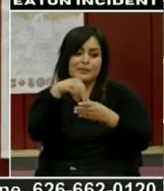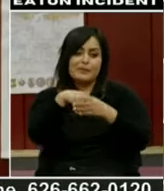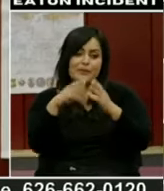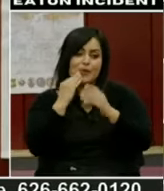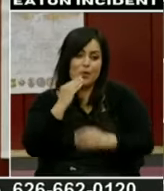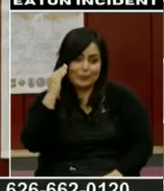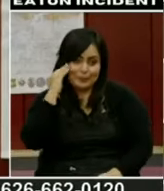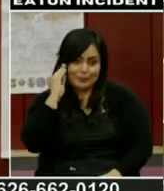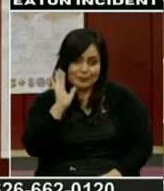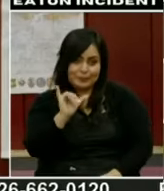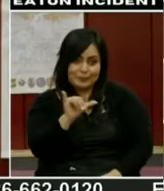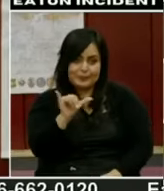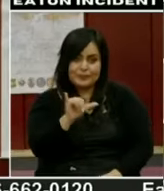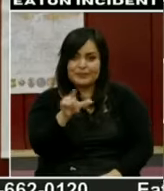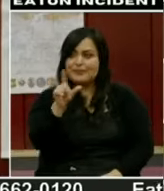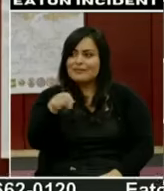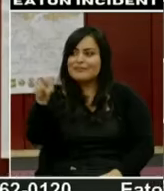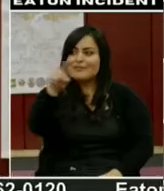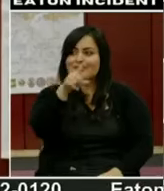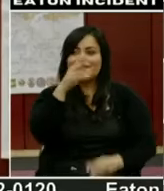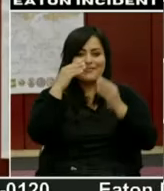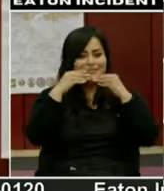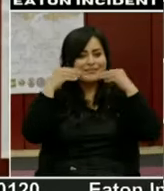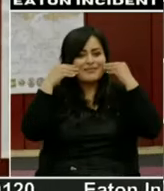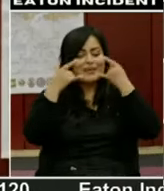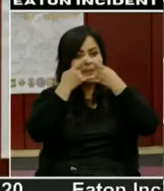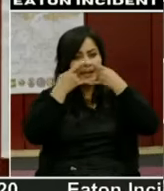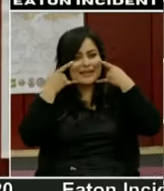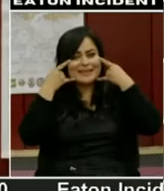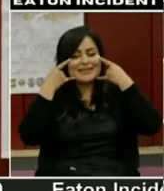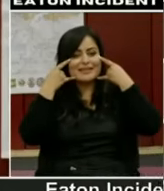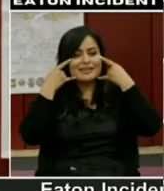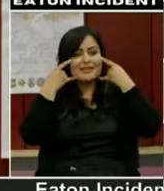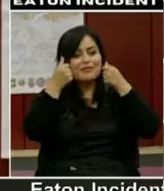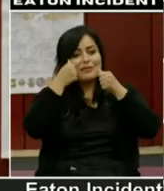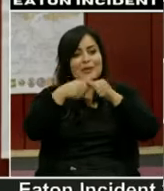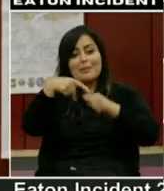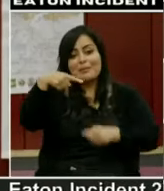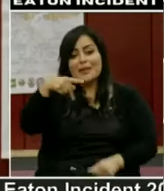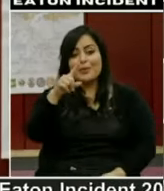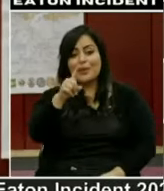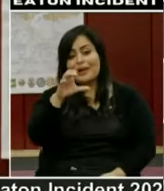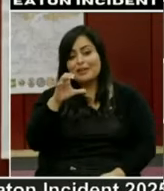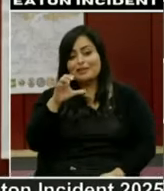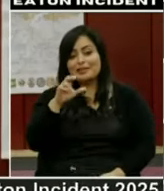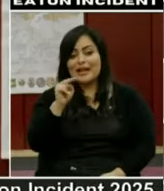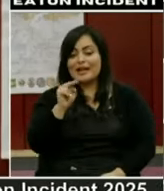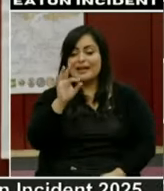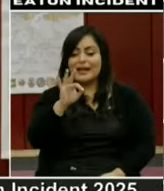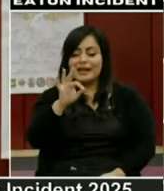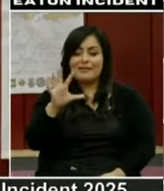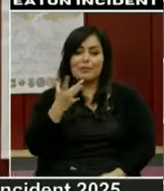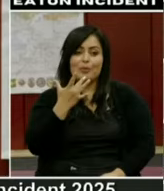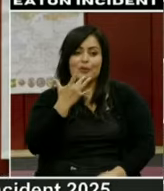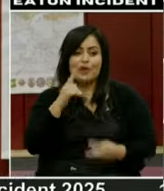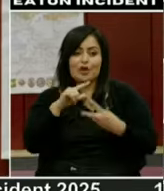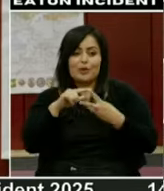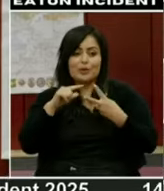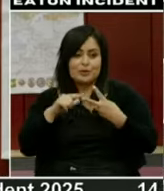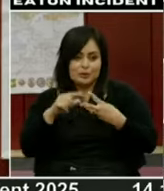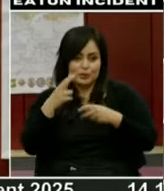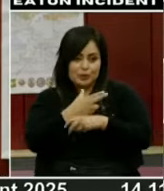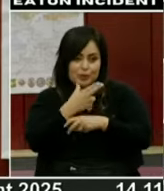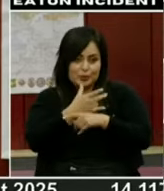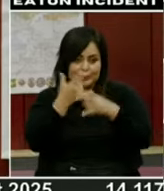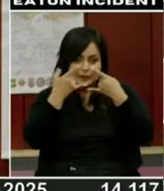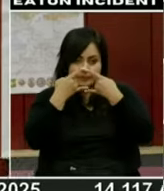crowd, I'm seeing smiling faces and masks. Keep in mind the P100 and the N95 are the preferred masks to be utilizing.